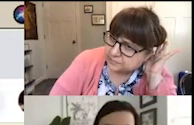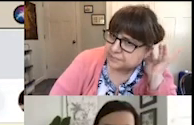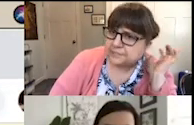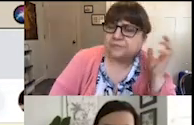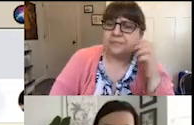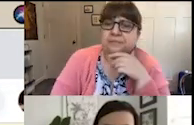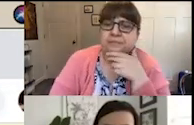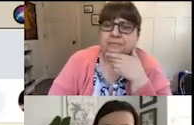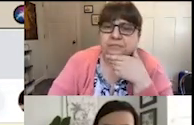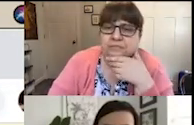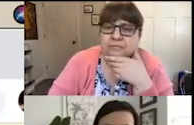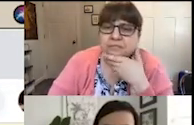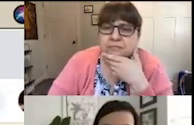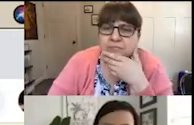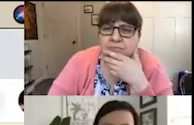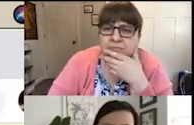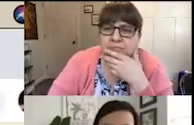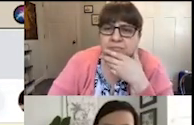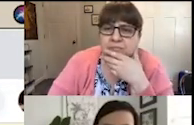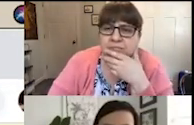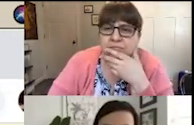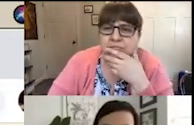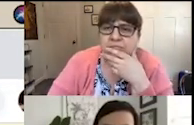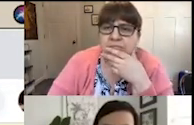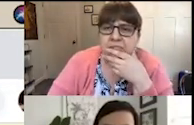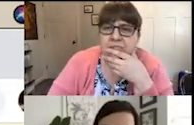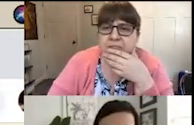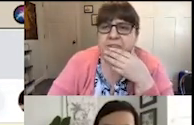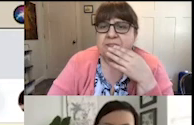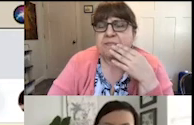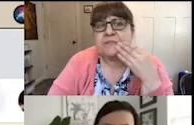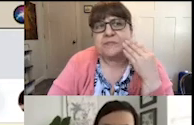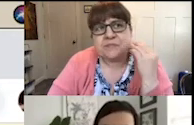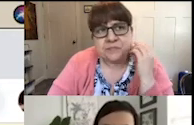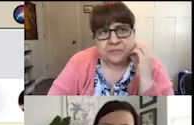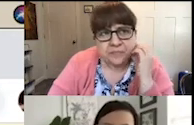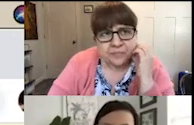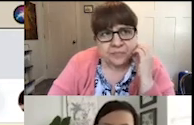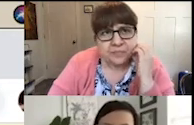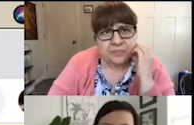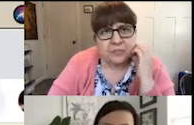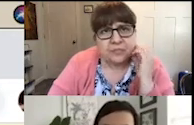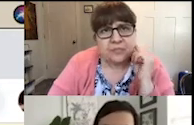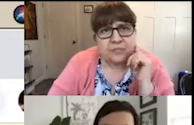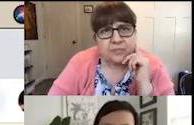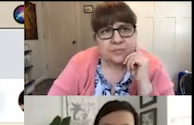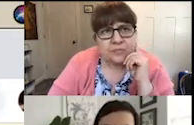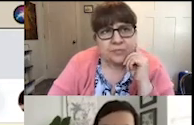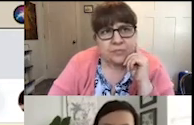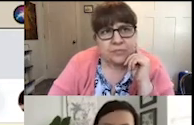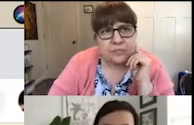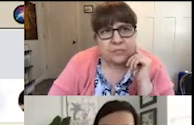the way that the present unfolds and the past realizes itself through the present. So it is a historically